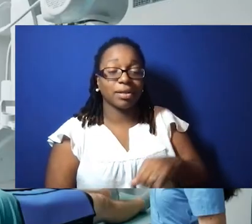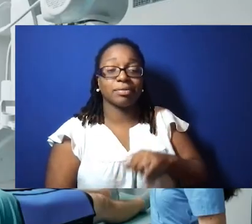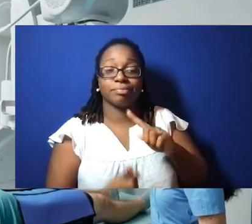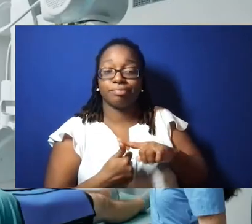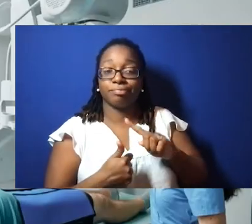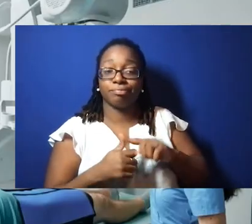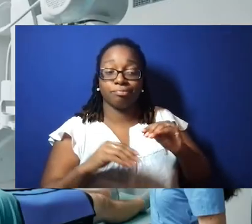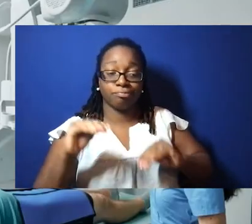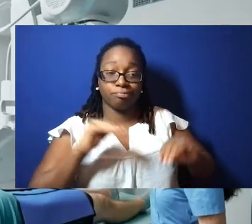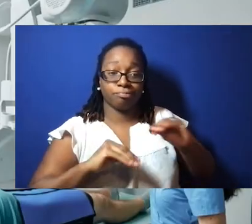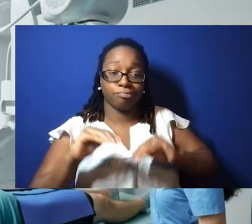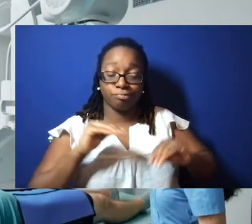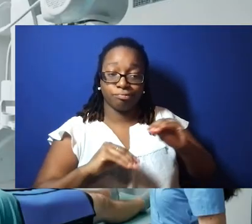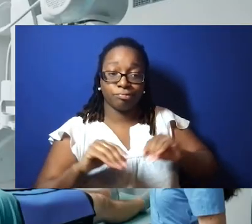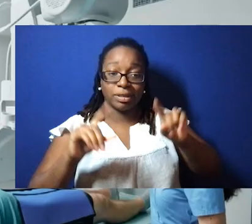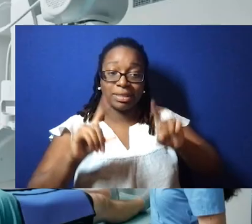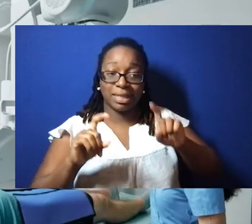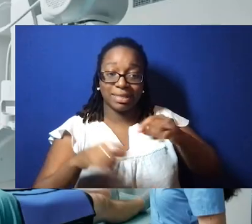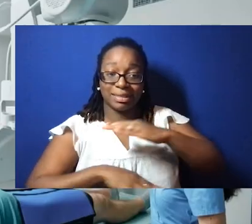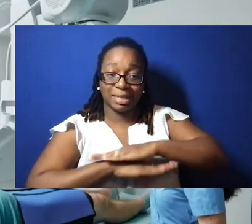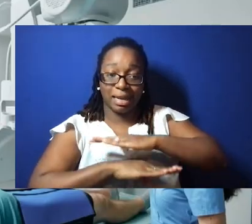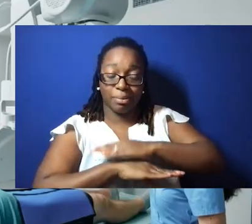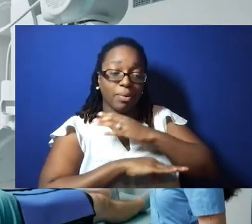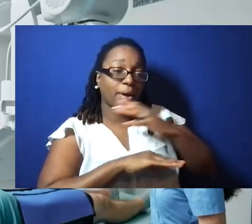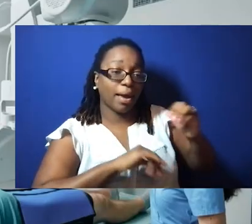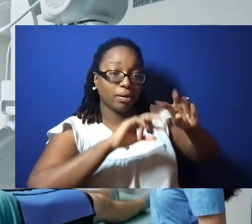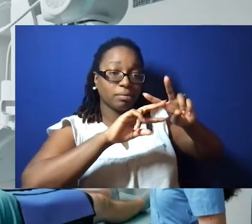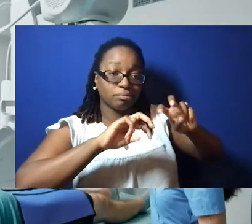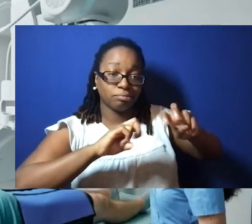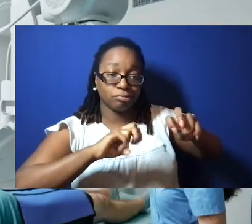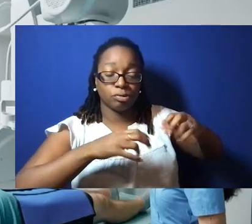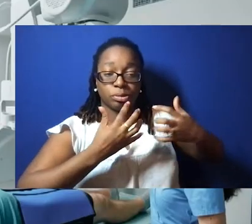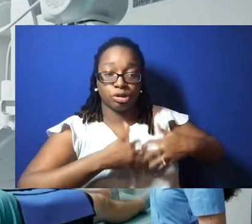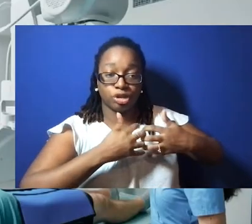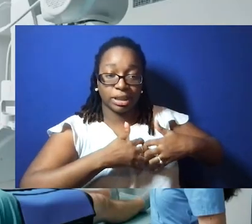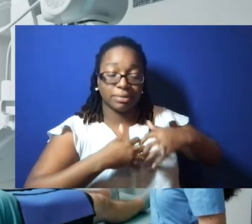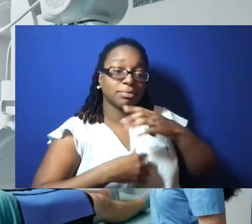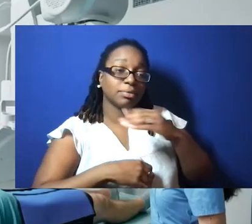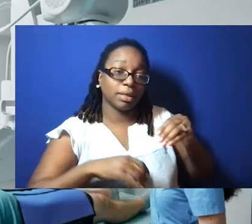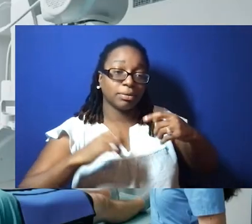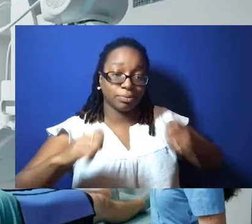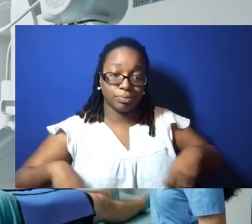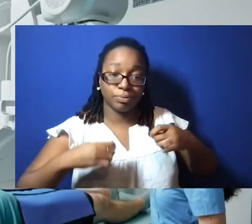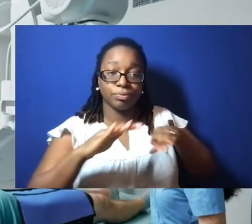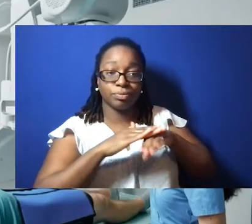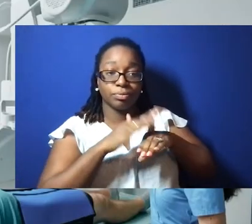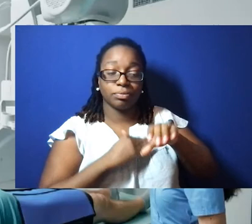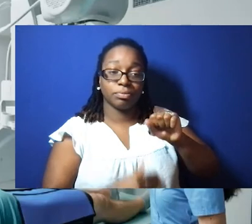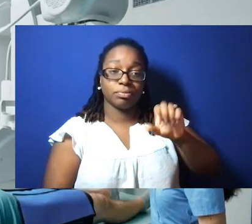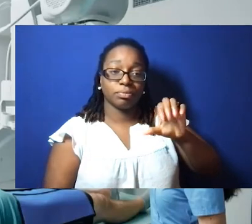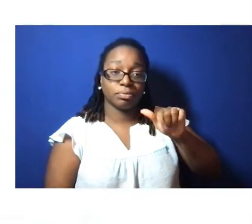such as adjustable exam tables and diagnostic machines, and wheelchair accessible